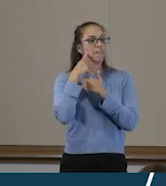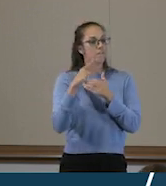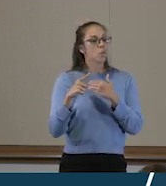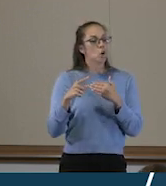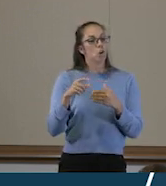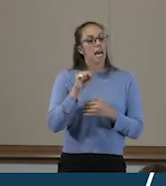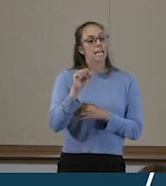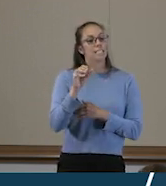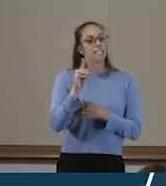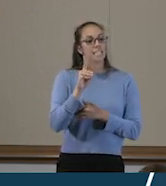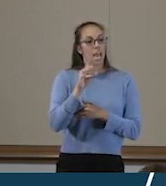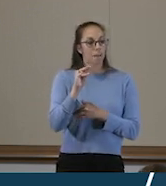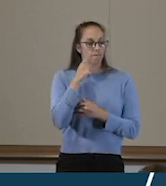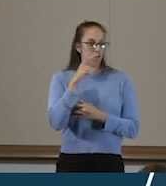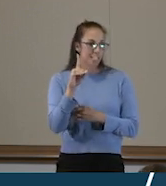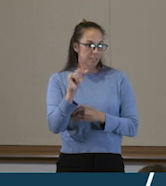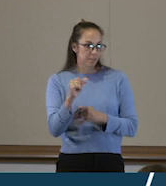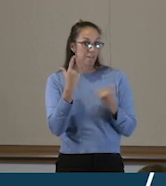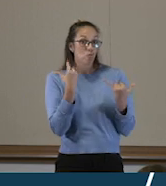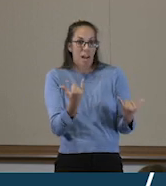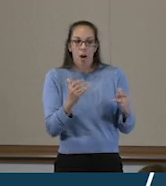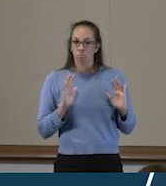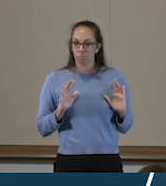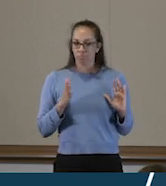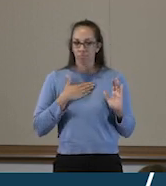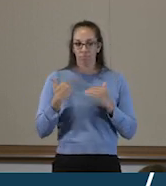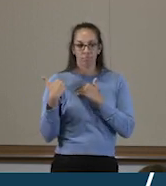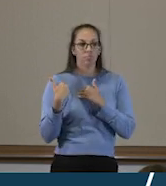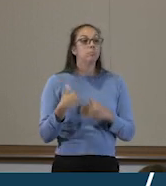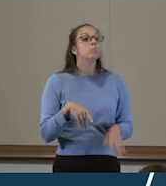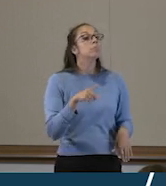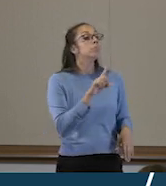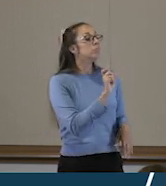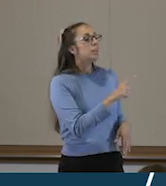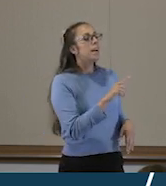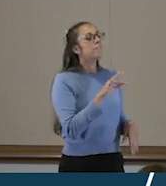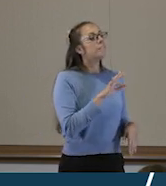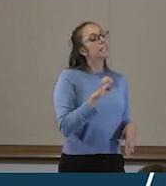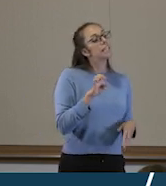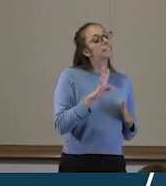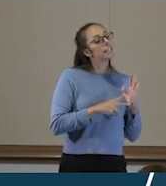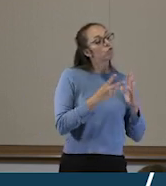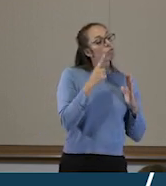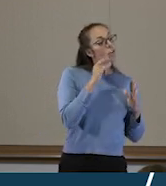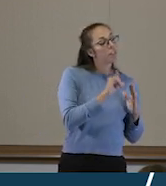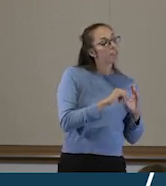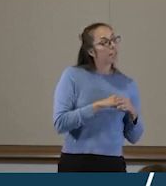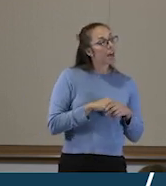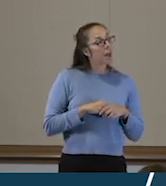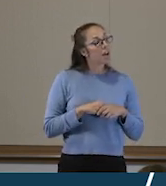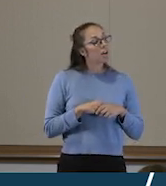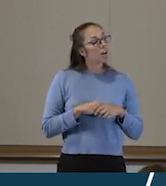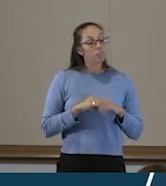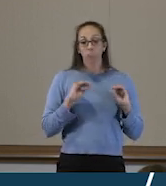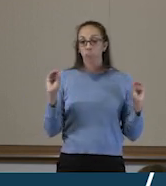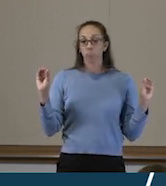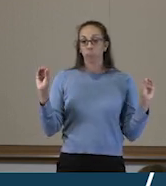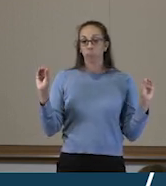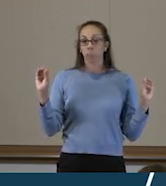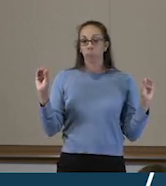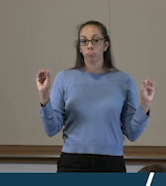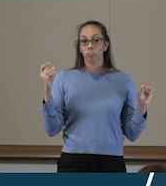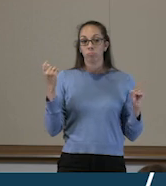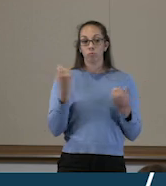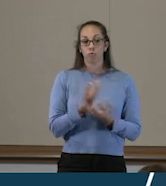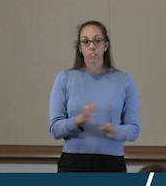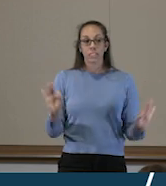making for Disability Rights Florida right now. Okay. What is the fee schedule for this? We do not charge anything. We are